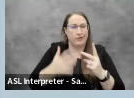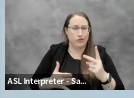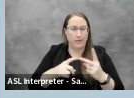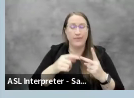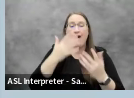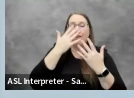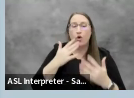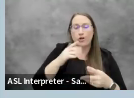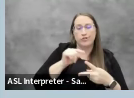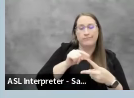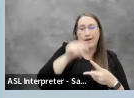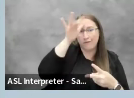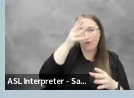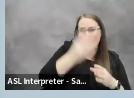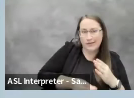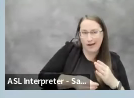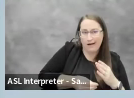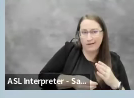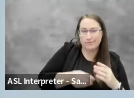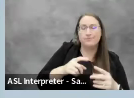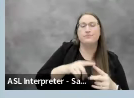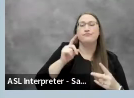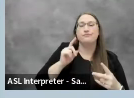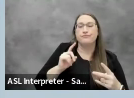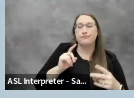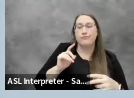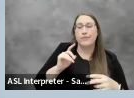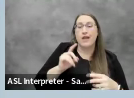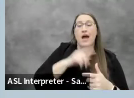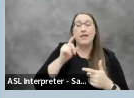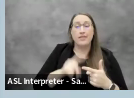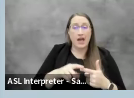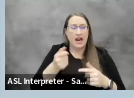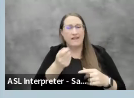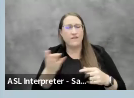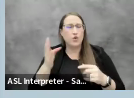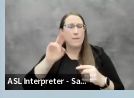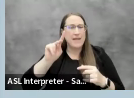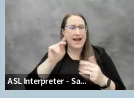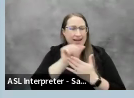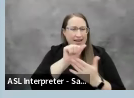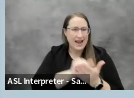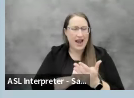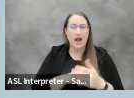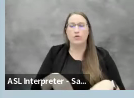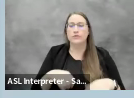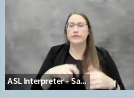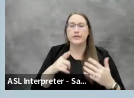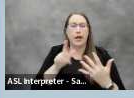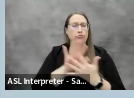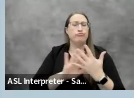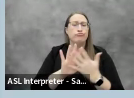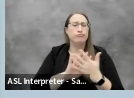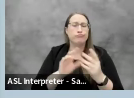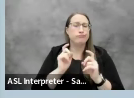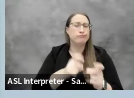Alex's father died before Alex. And then he had a couple of bank accounts, and he was very ambiguous and just stated, my